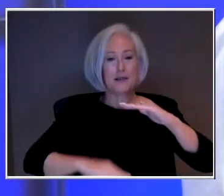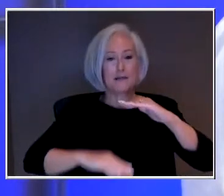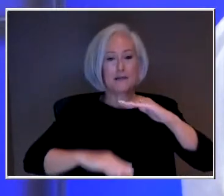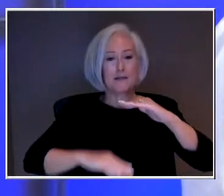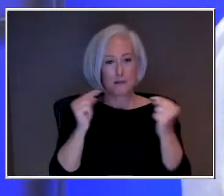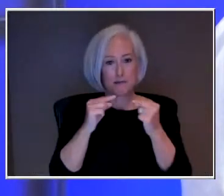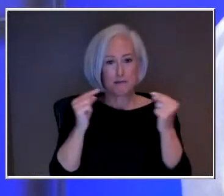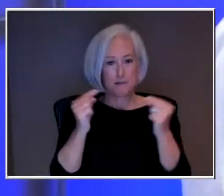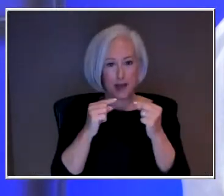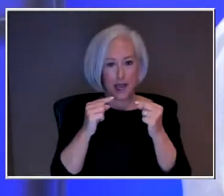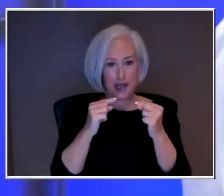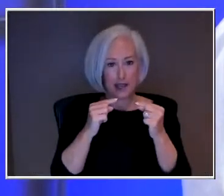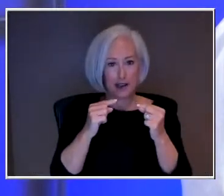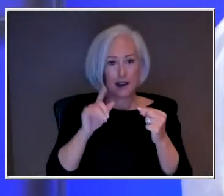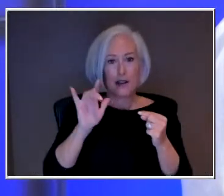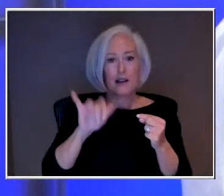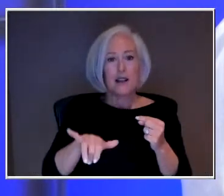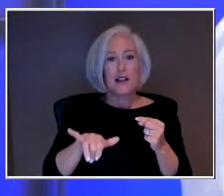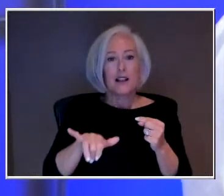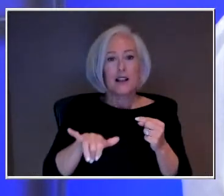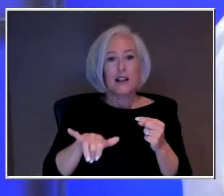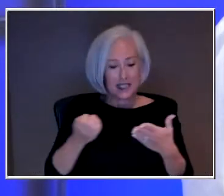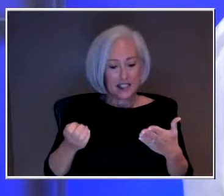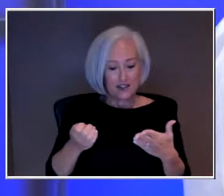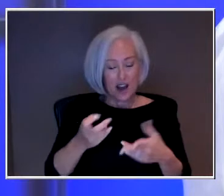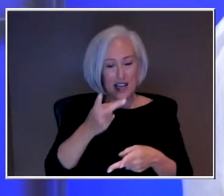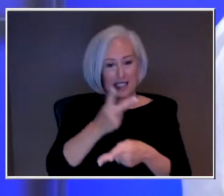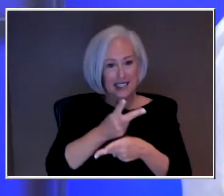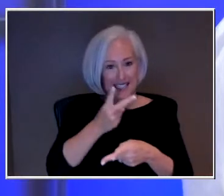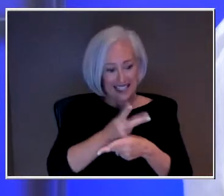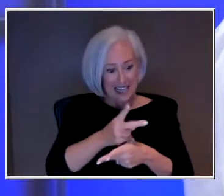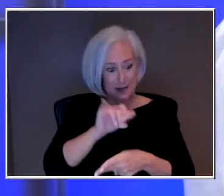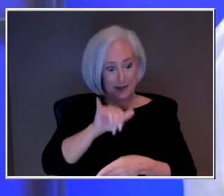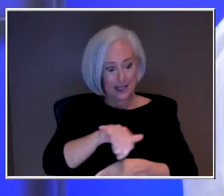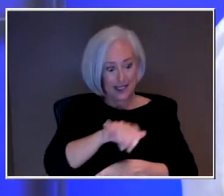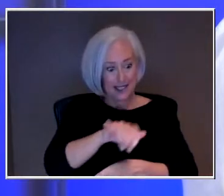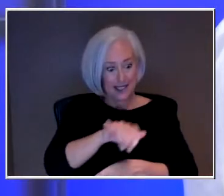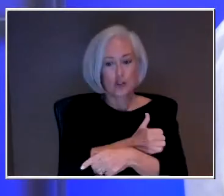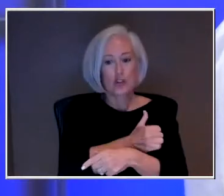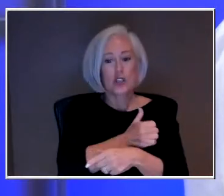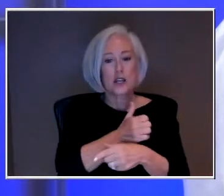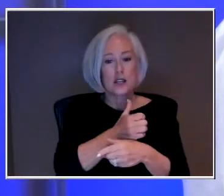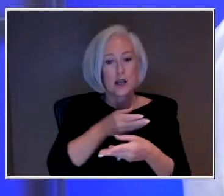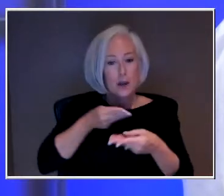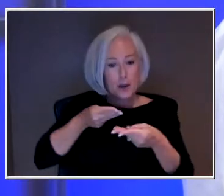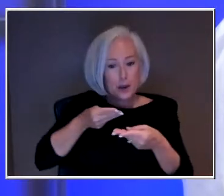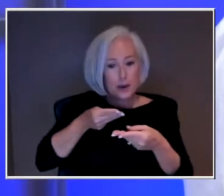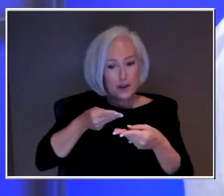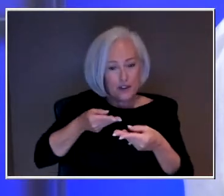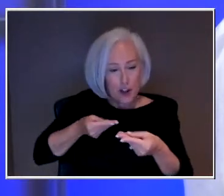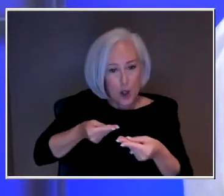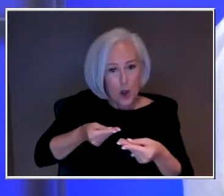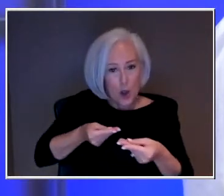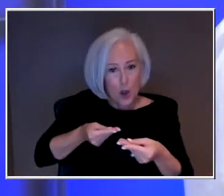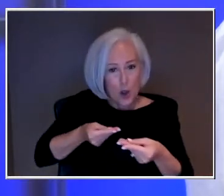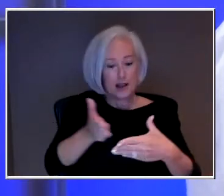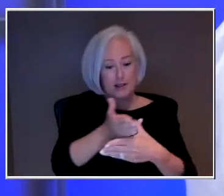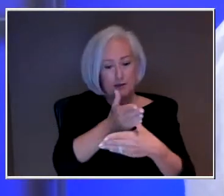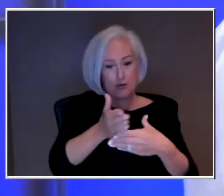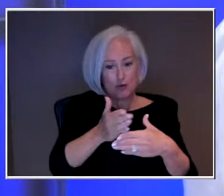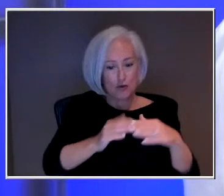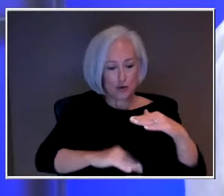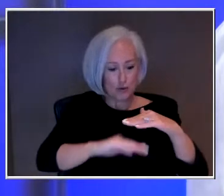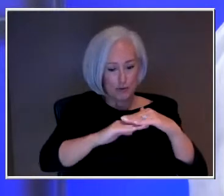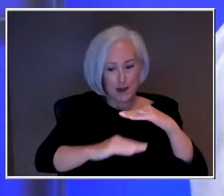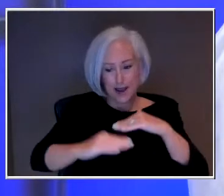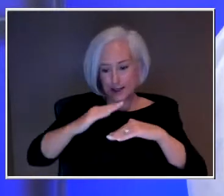the amount of energy supplied to the spinal cord within that range to help treat their pain conditions. So it's kind of unique